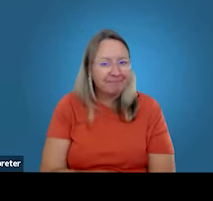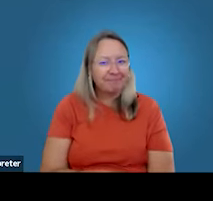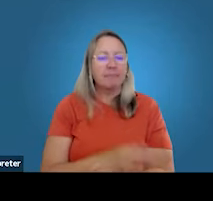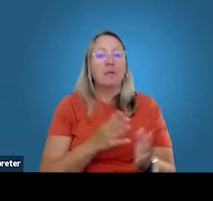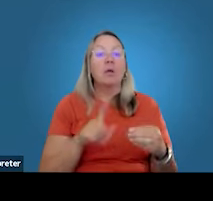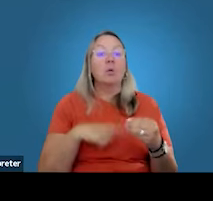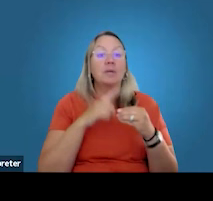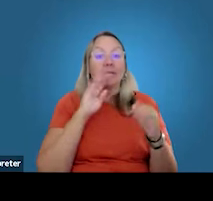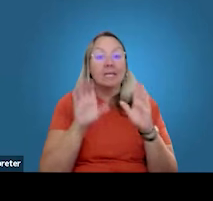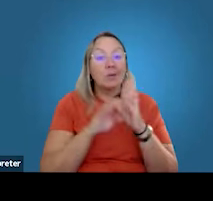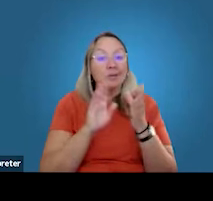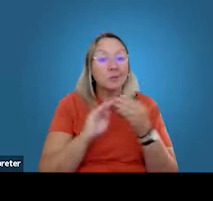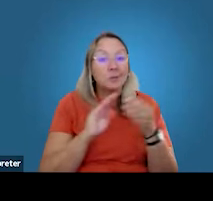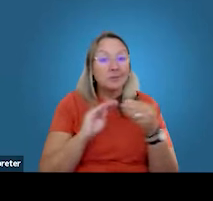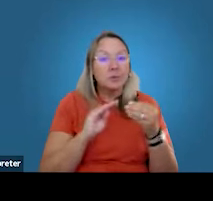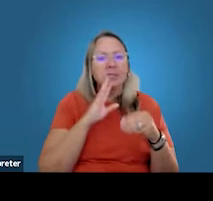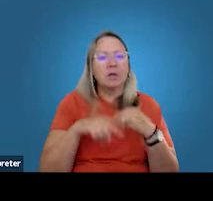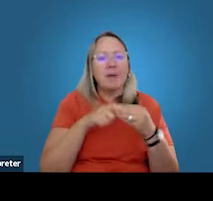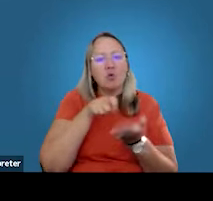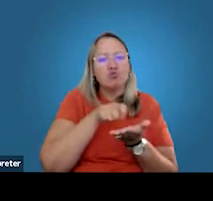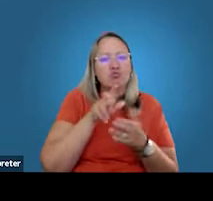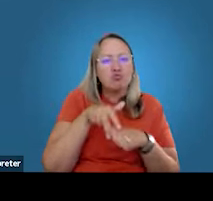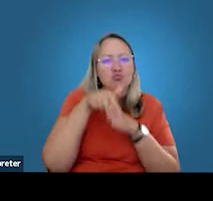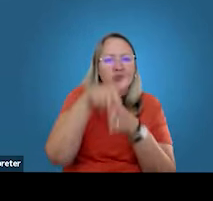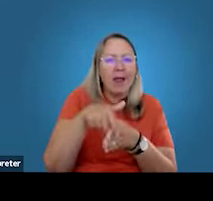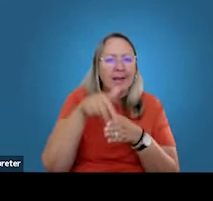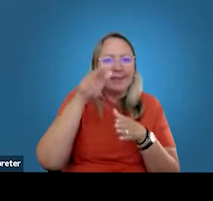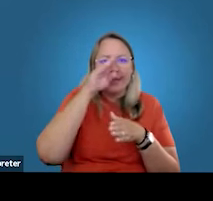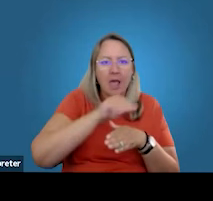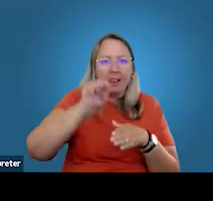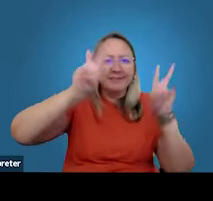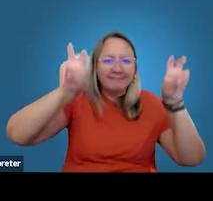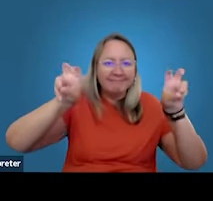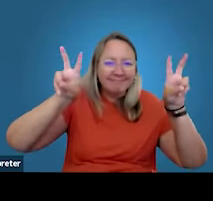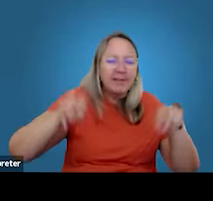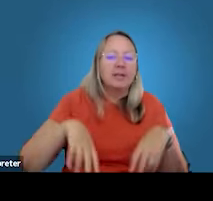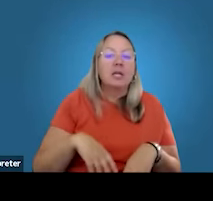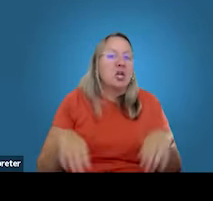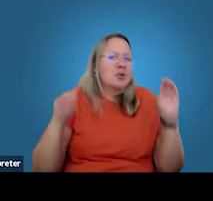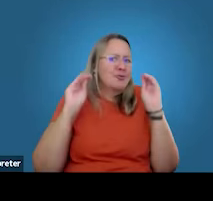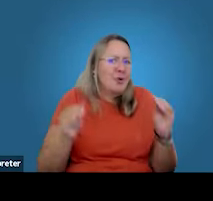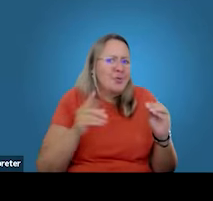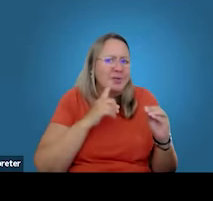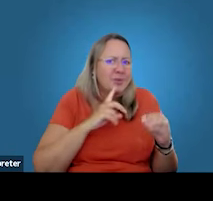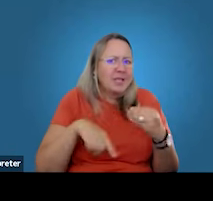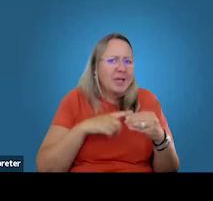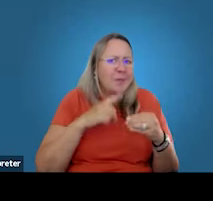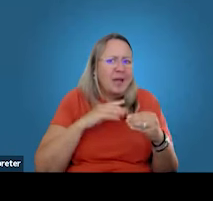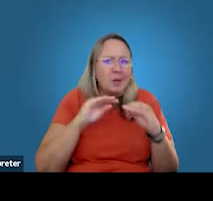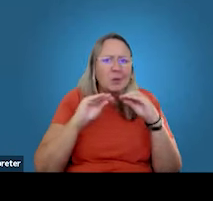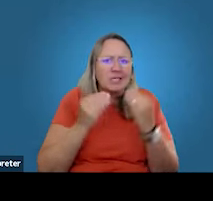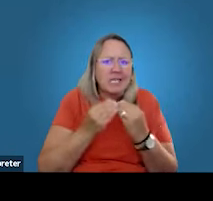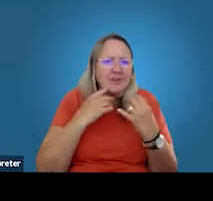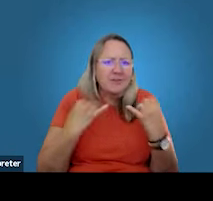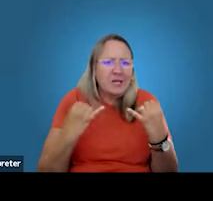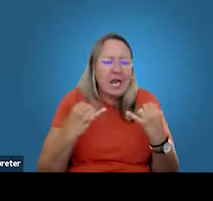When we're character building, we need to think about riding the elephant. So we talk about the fact that no one's ever really coming to an organization in this